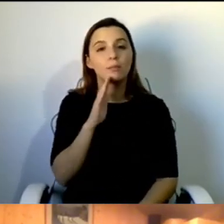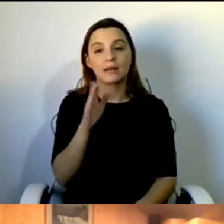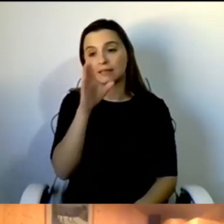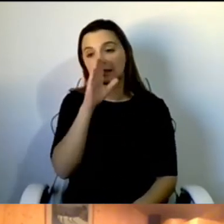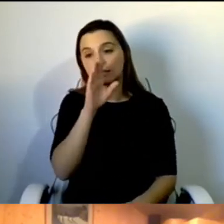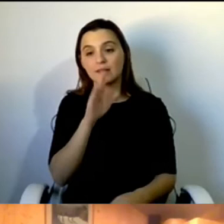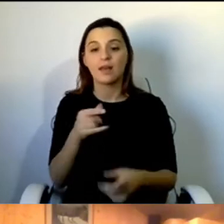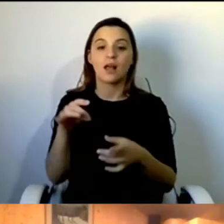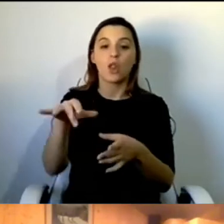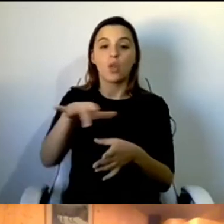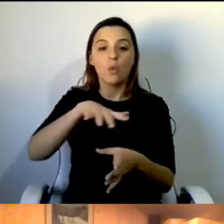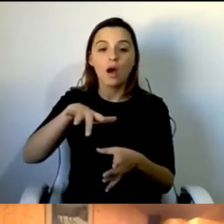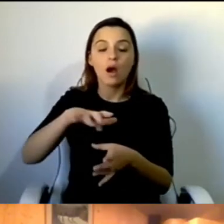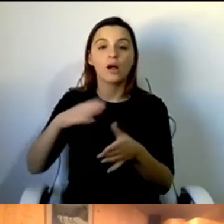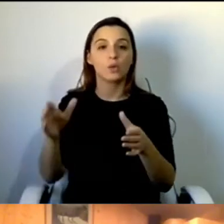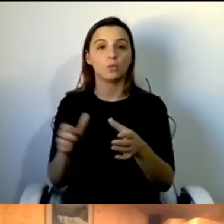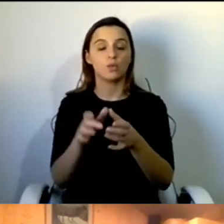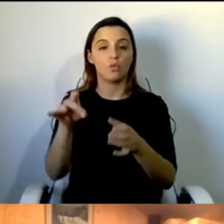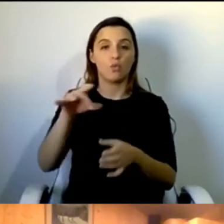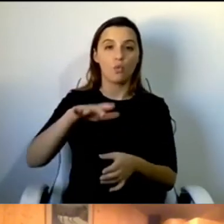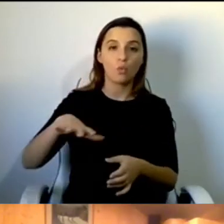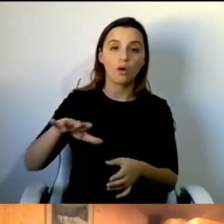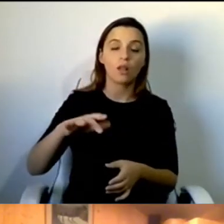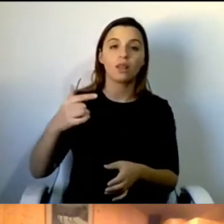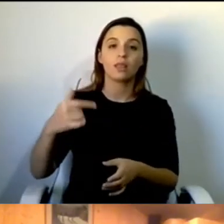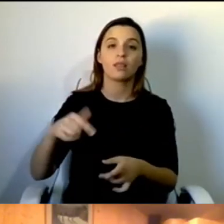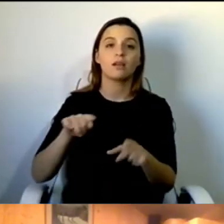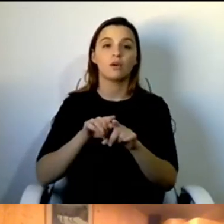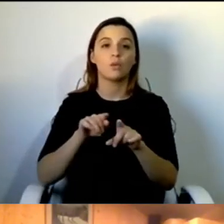like their own kind of political kind of